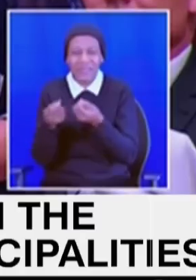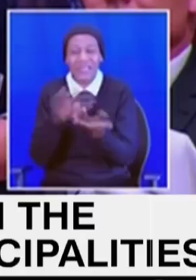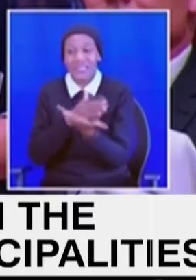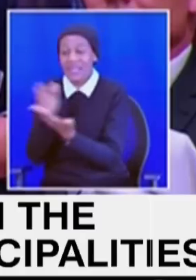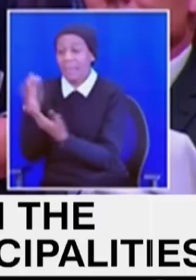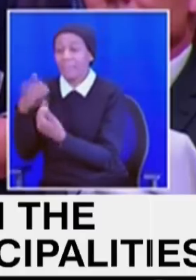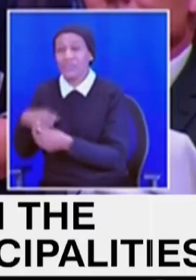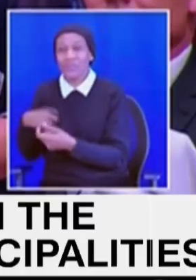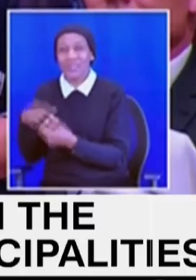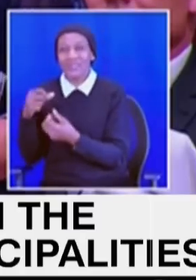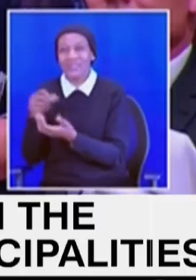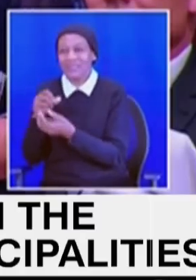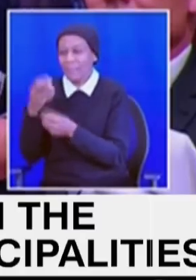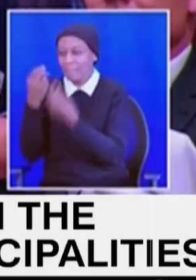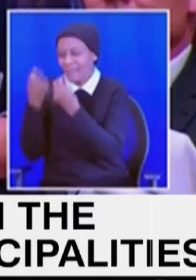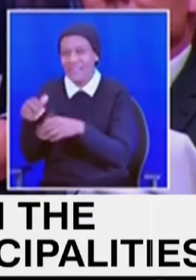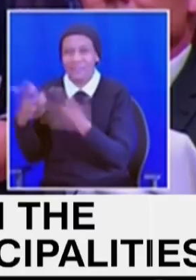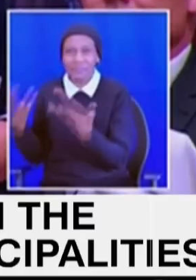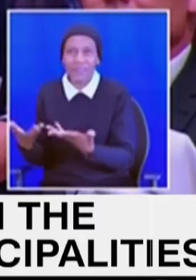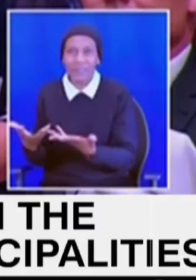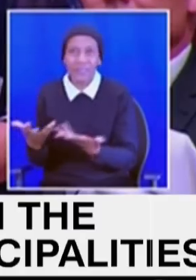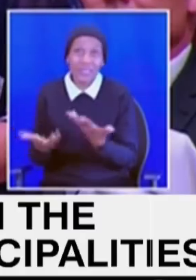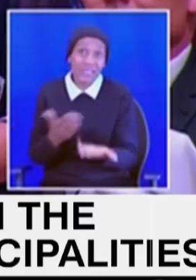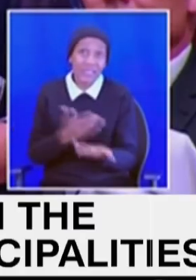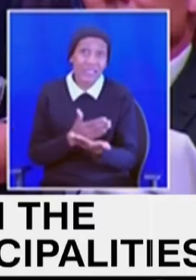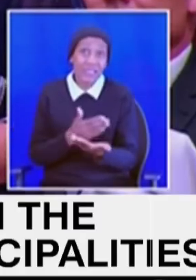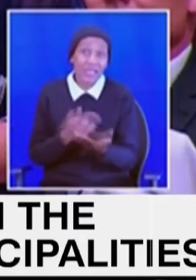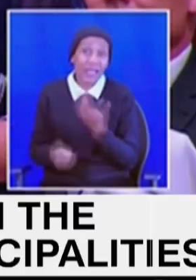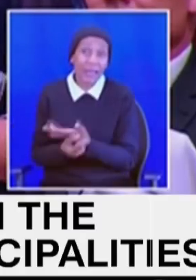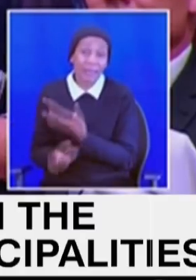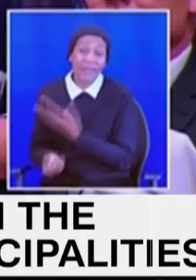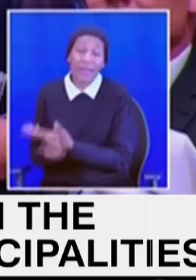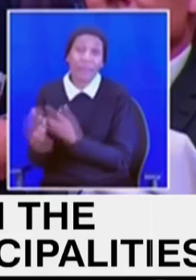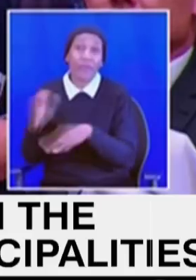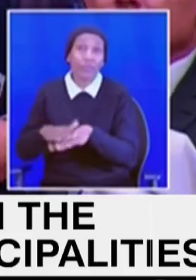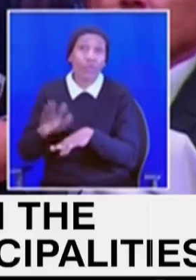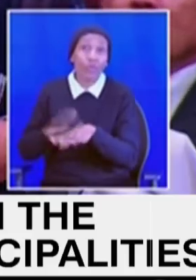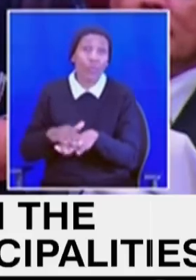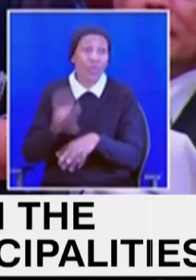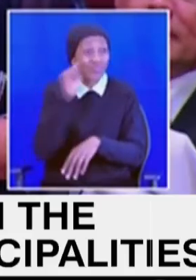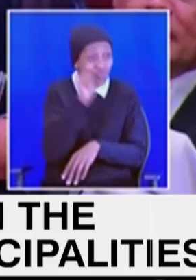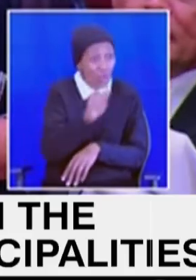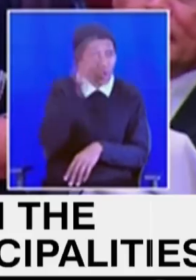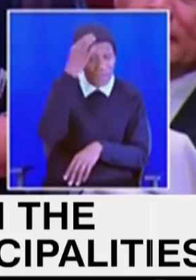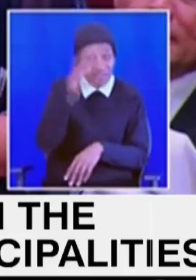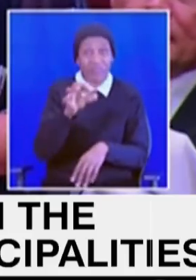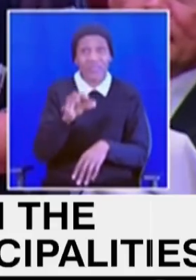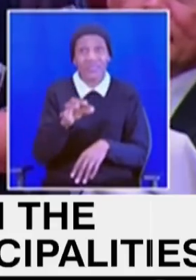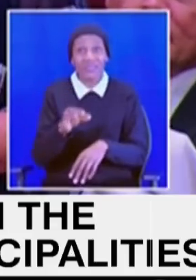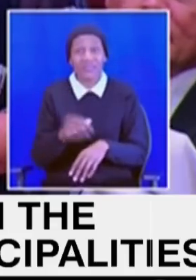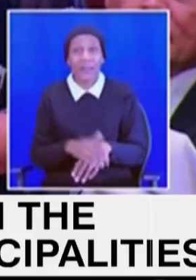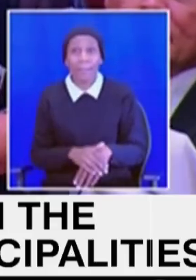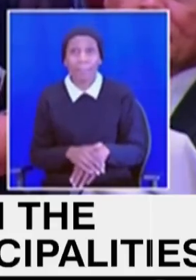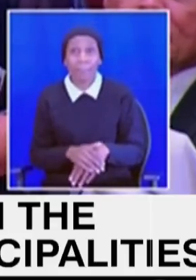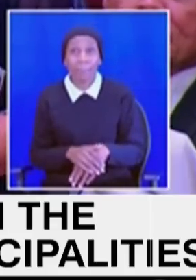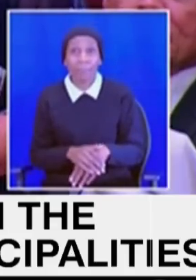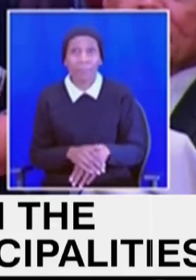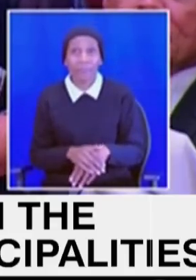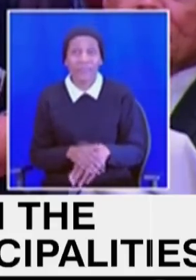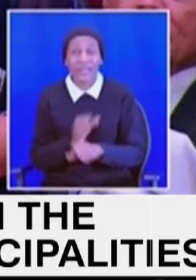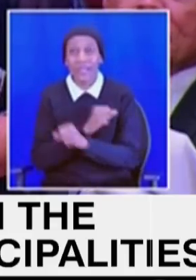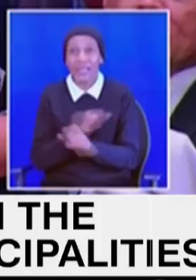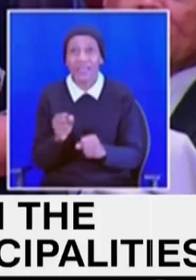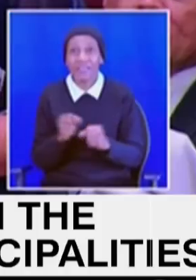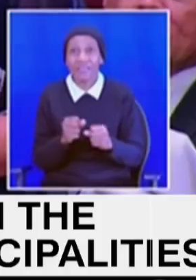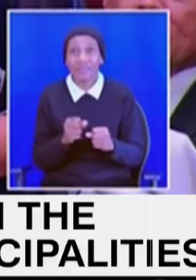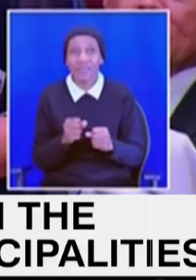municipalities, which unfortunately has been exacerbated by your government's discredited